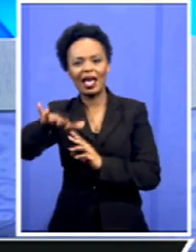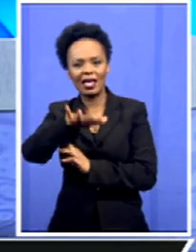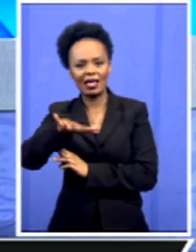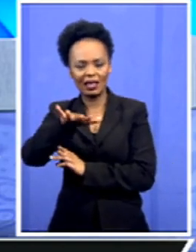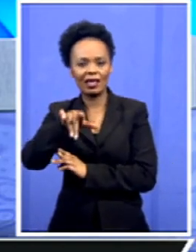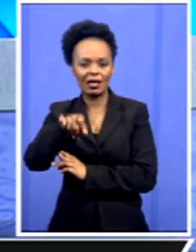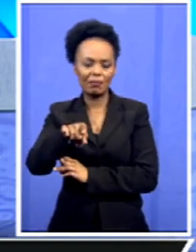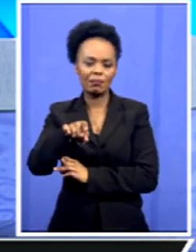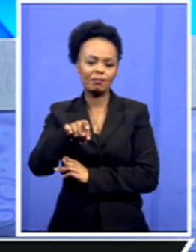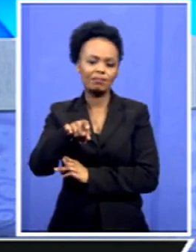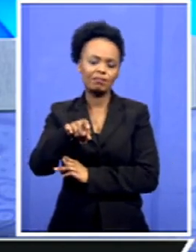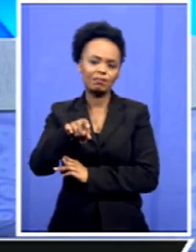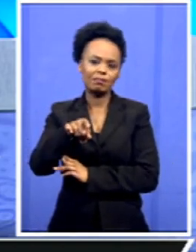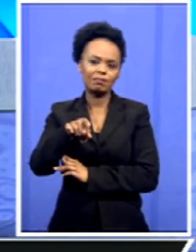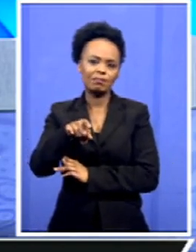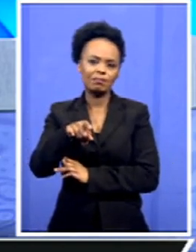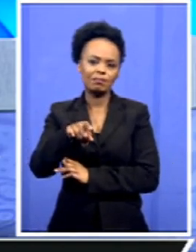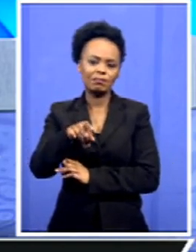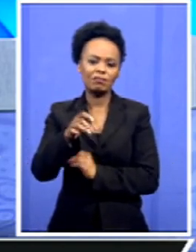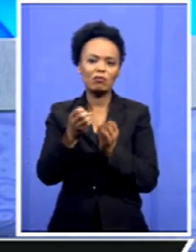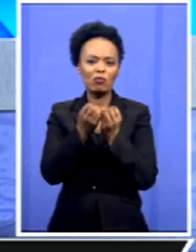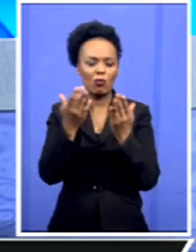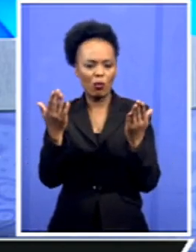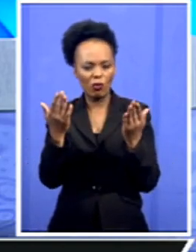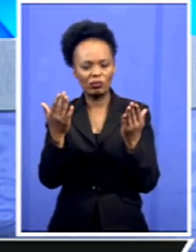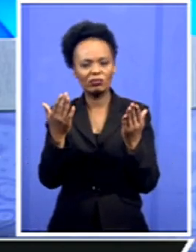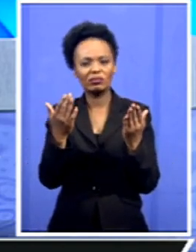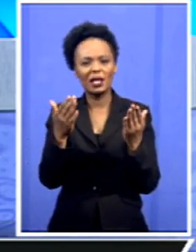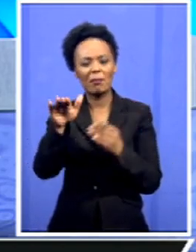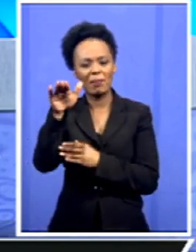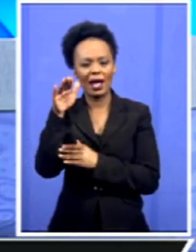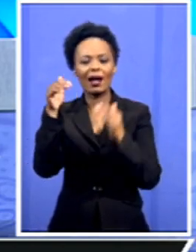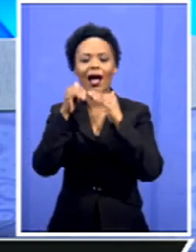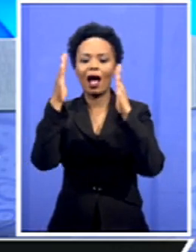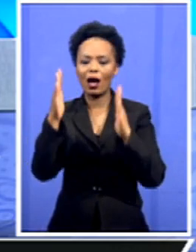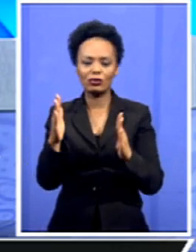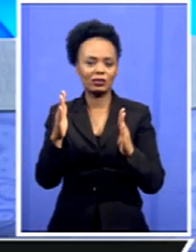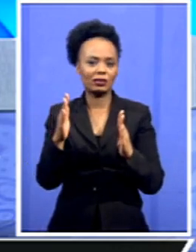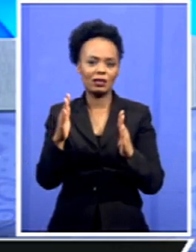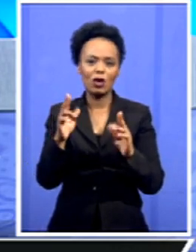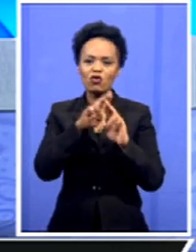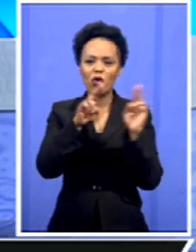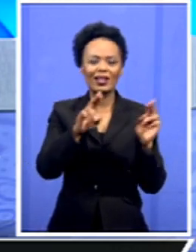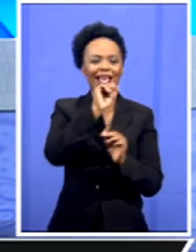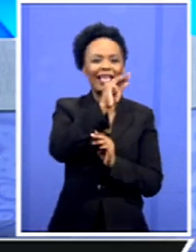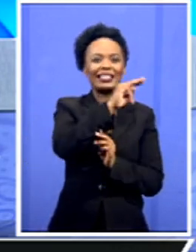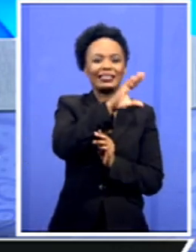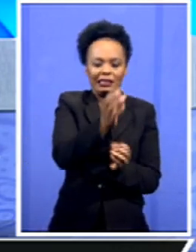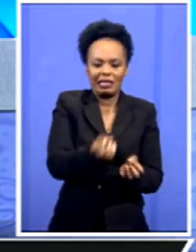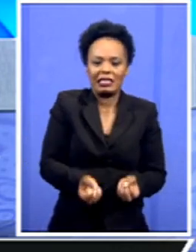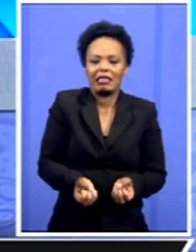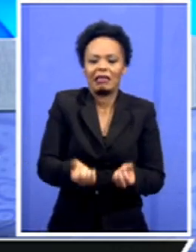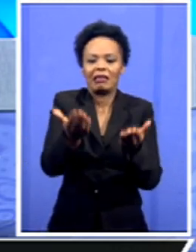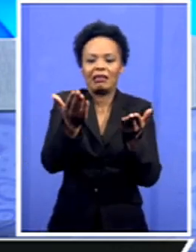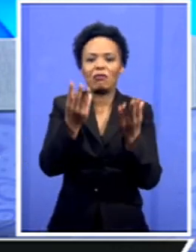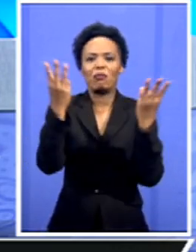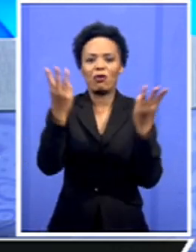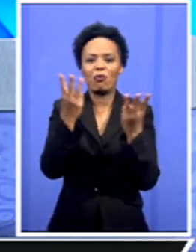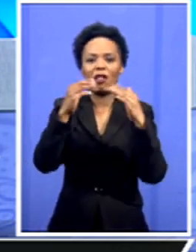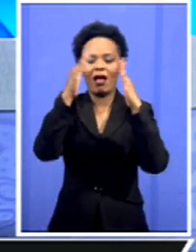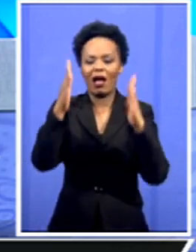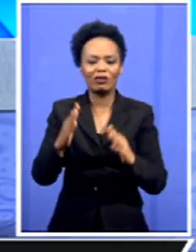basically bank houses. And it's not really that they are looking after our residents